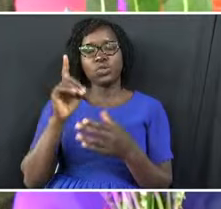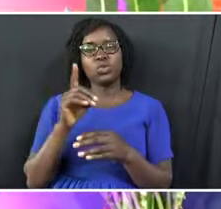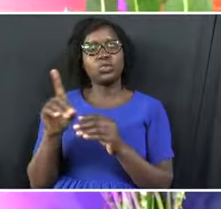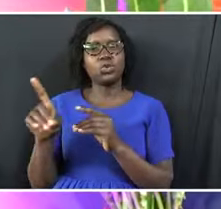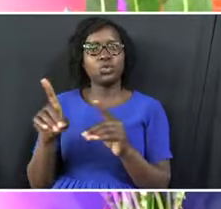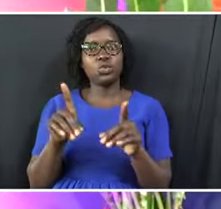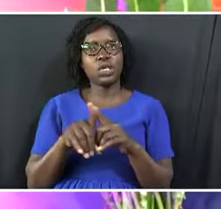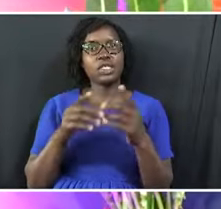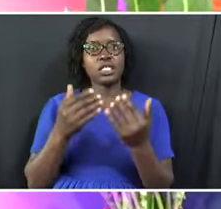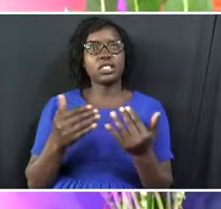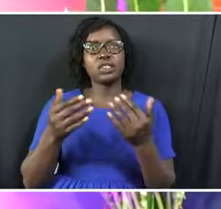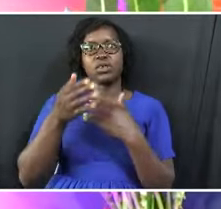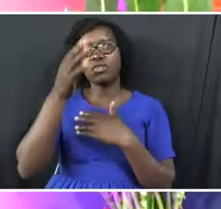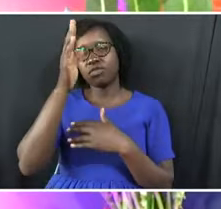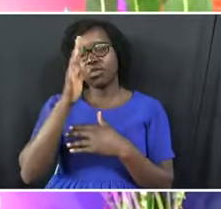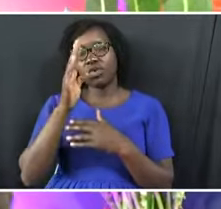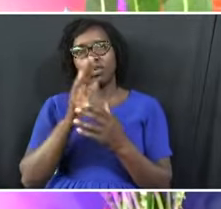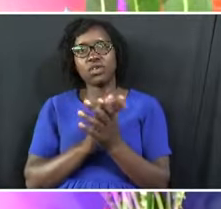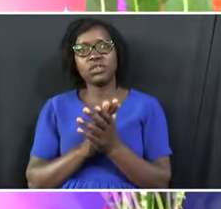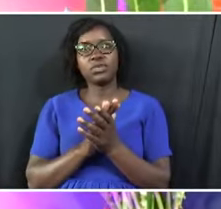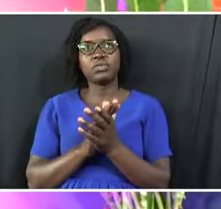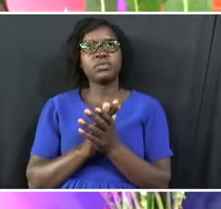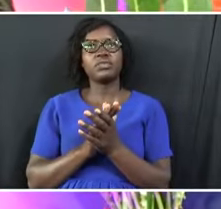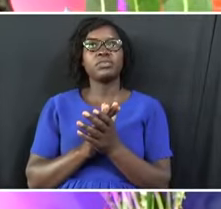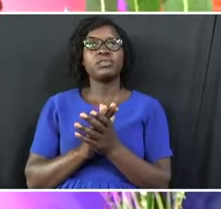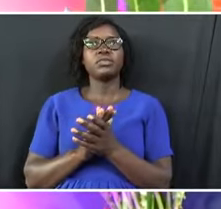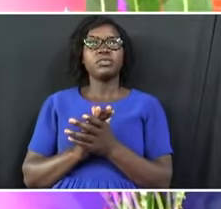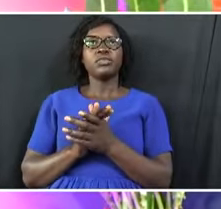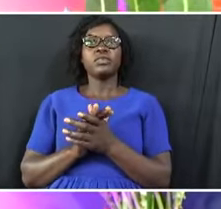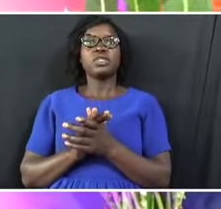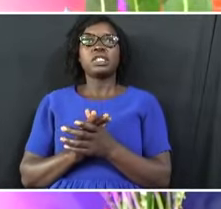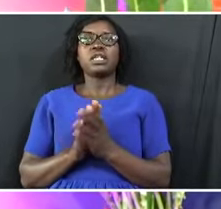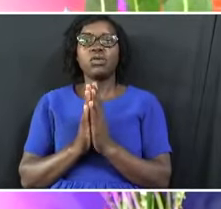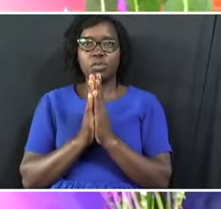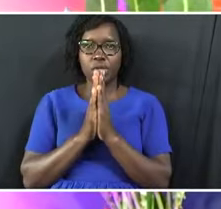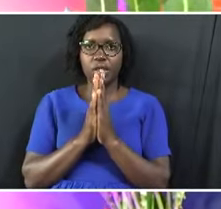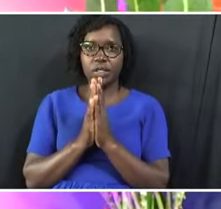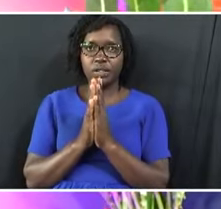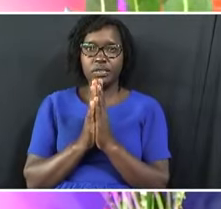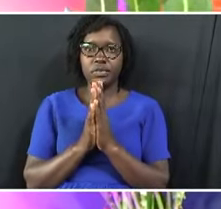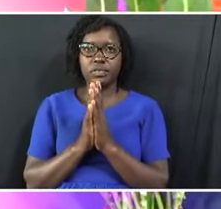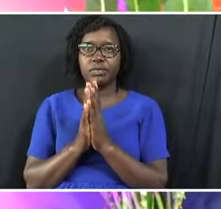the children of God. Before then, let us pray.